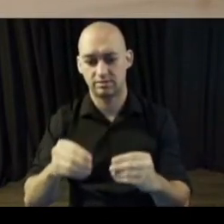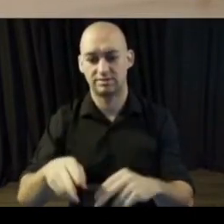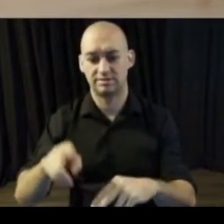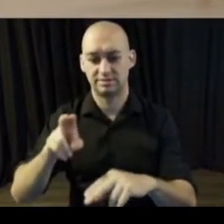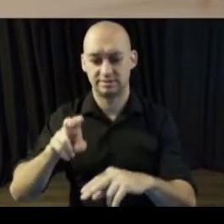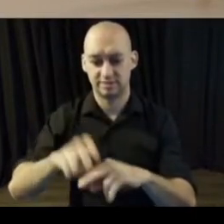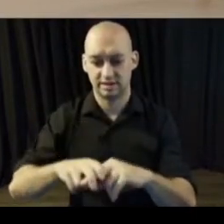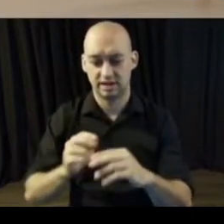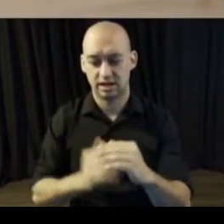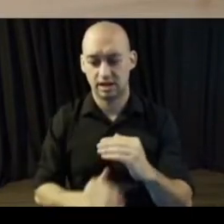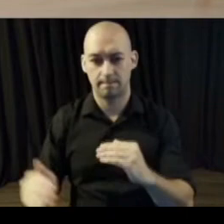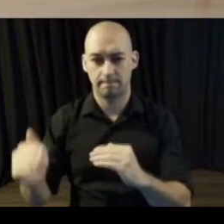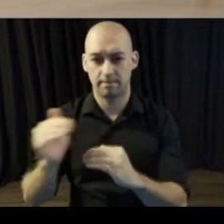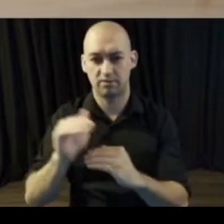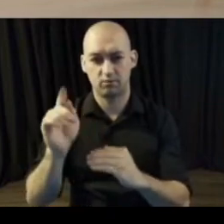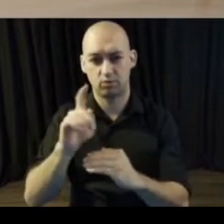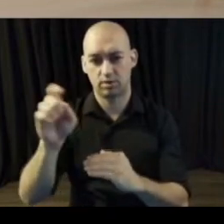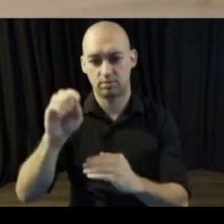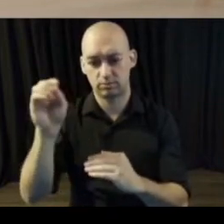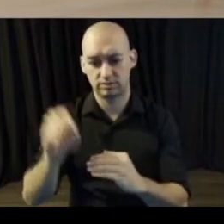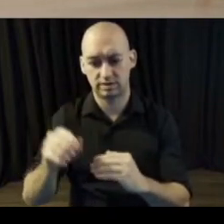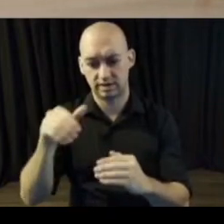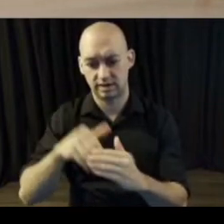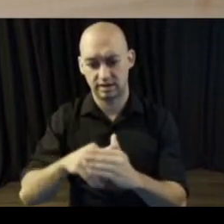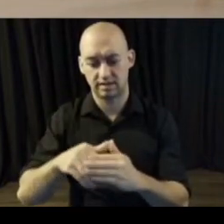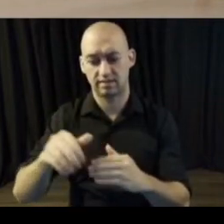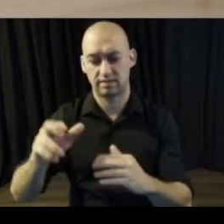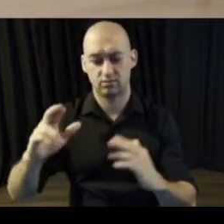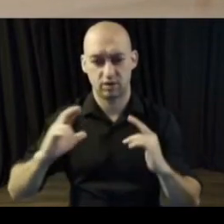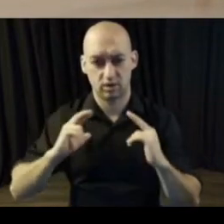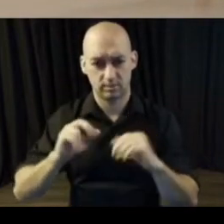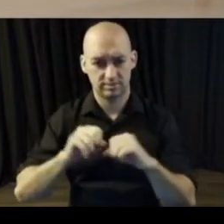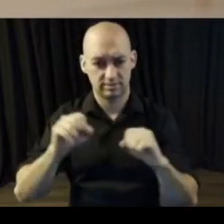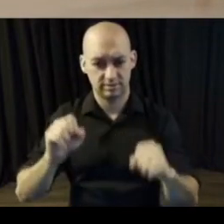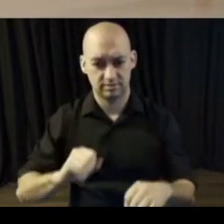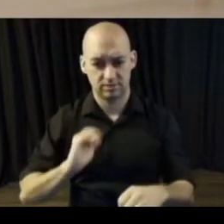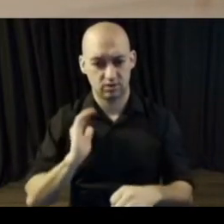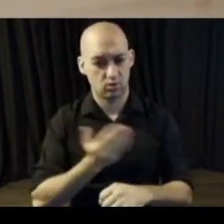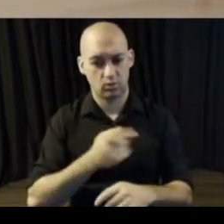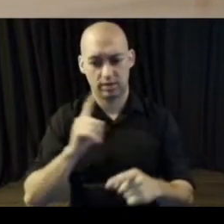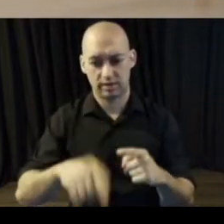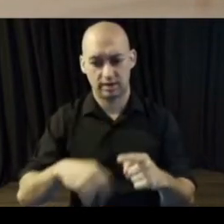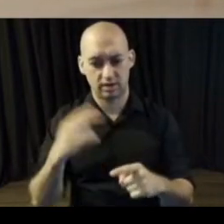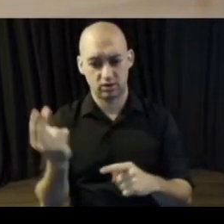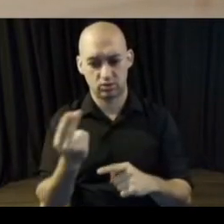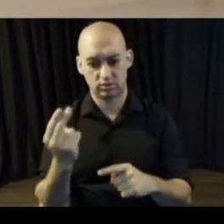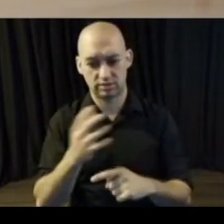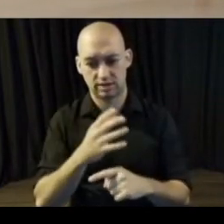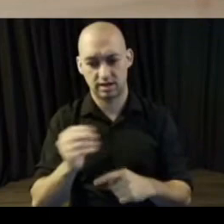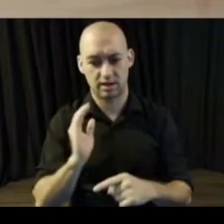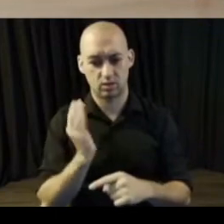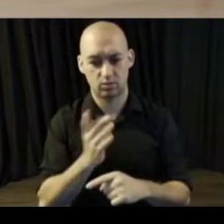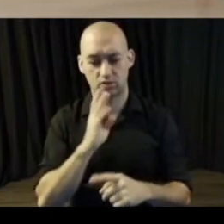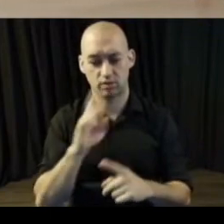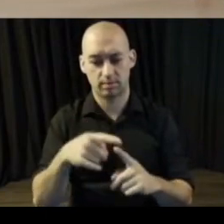100% in the pension system that we can't use, and we're talking about potentially cutting,